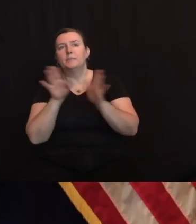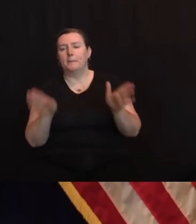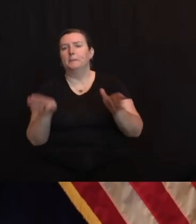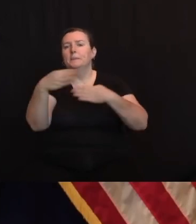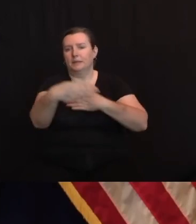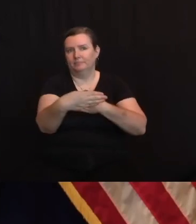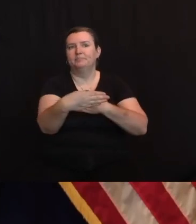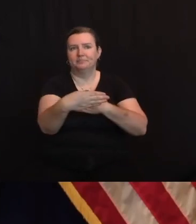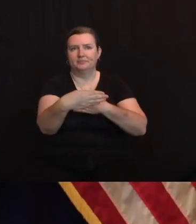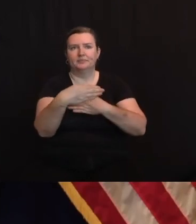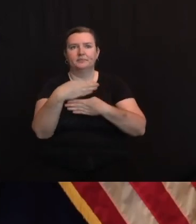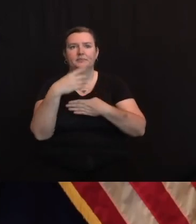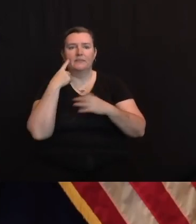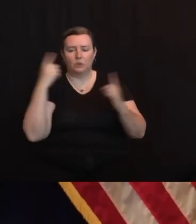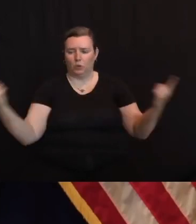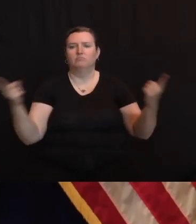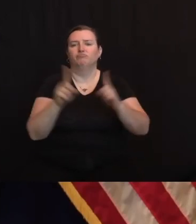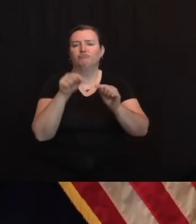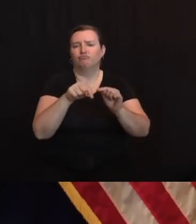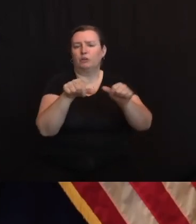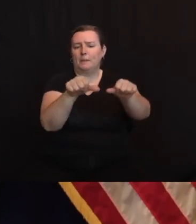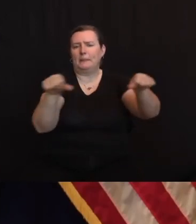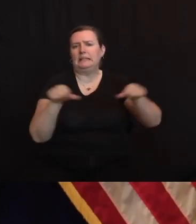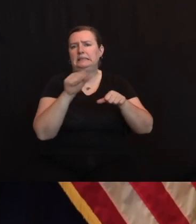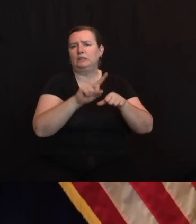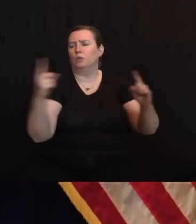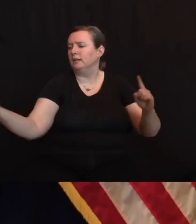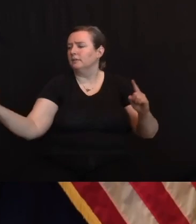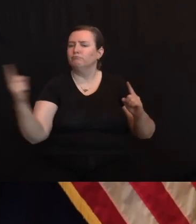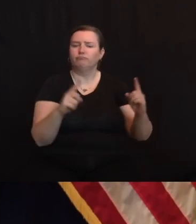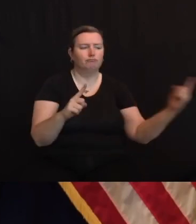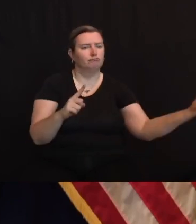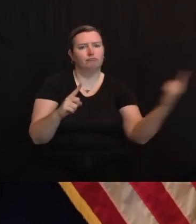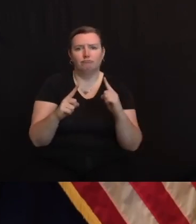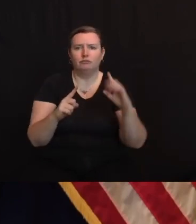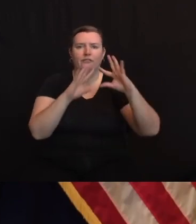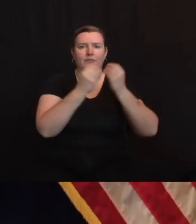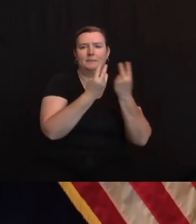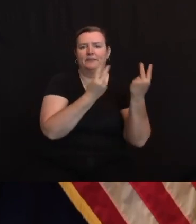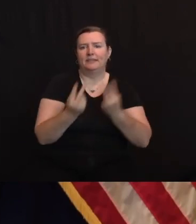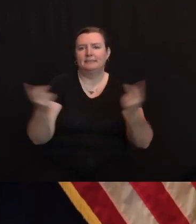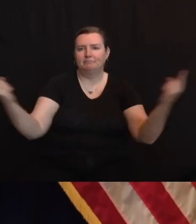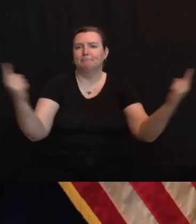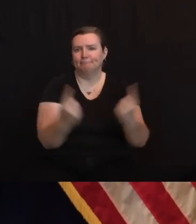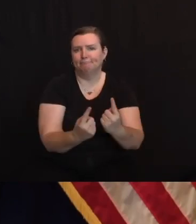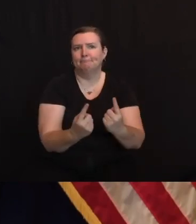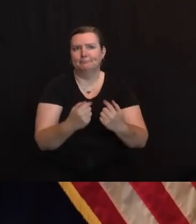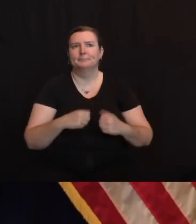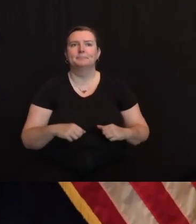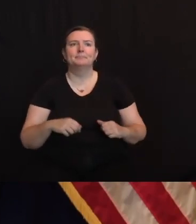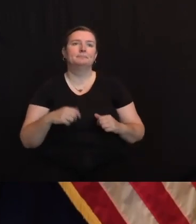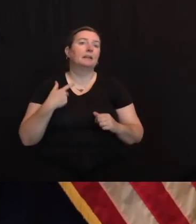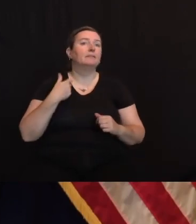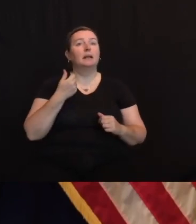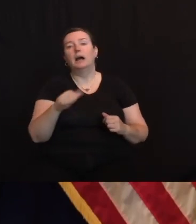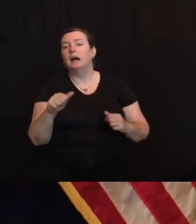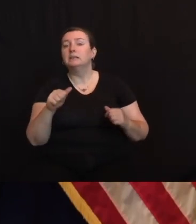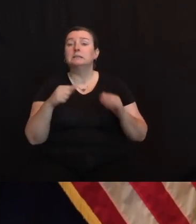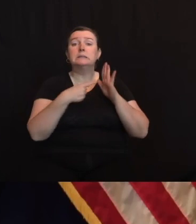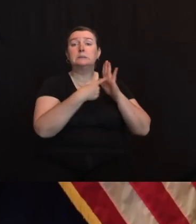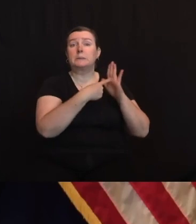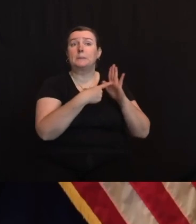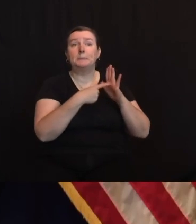distancing and infection control standards. If an individual has any COVID-19 symptoms or